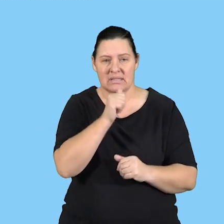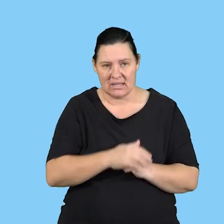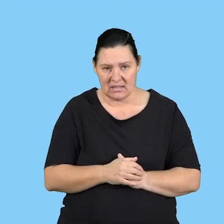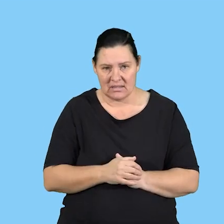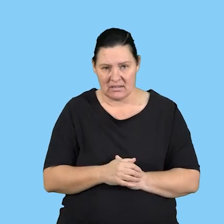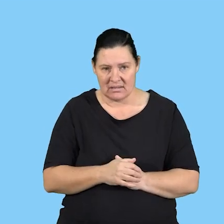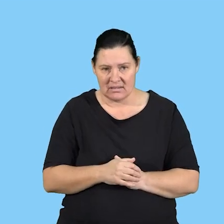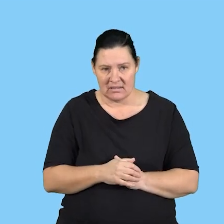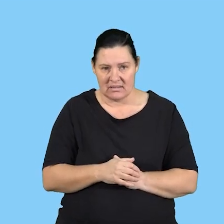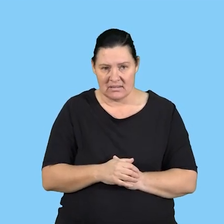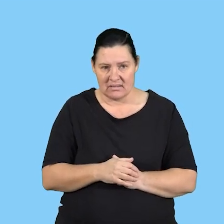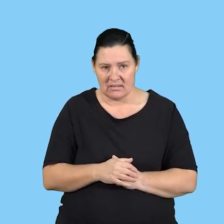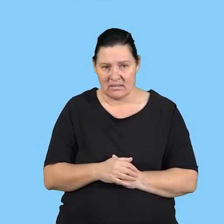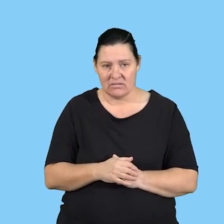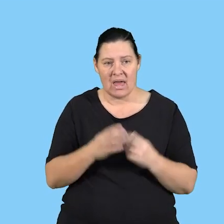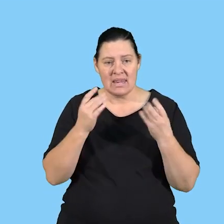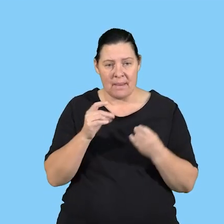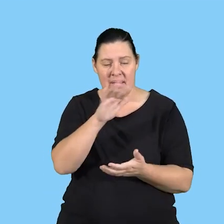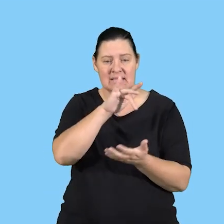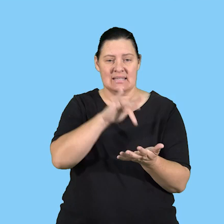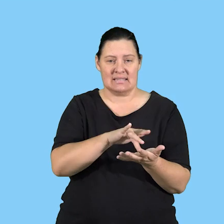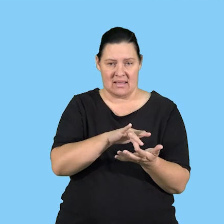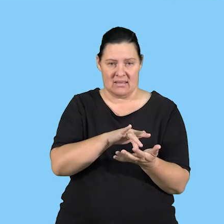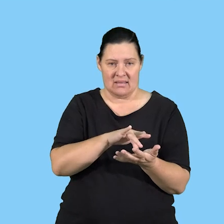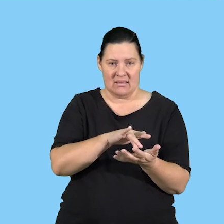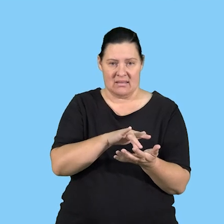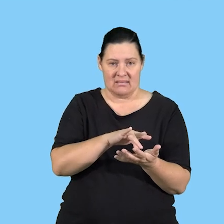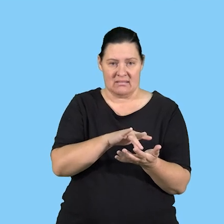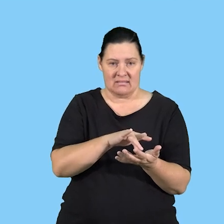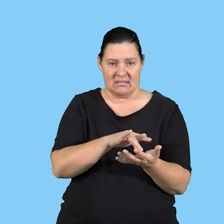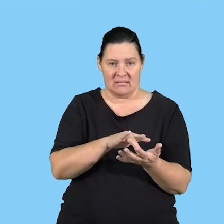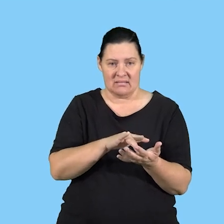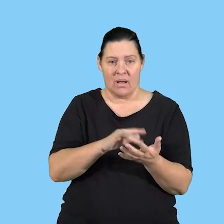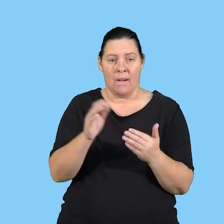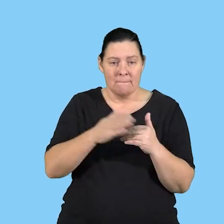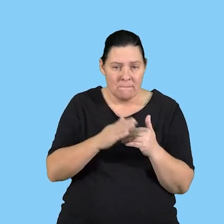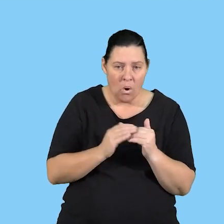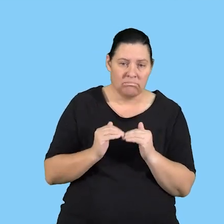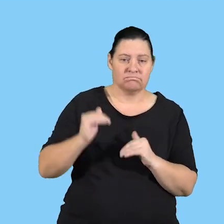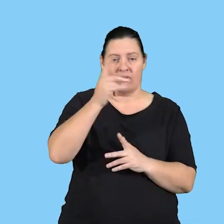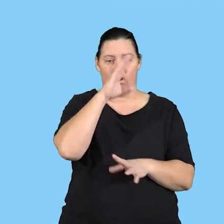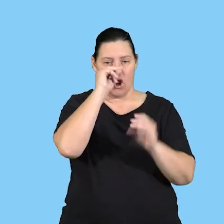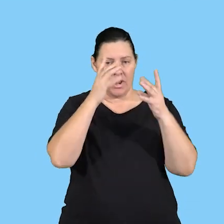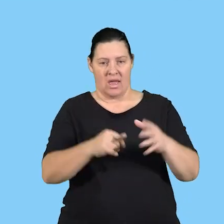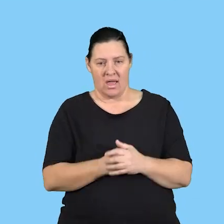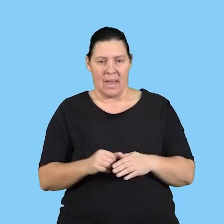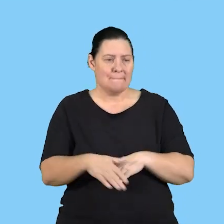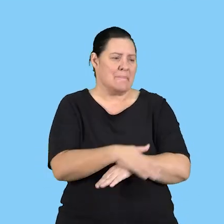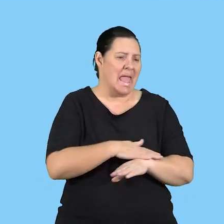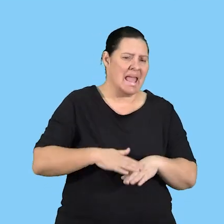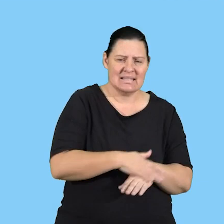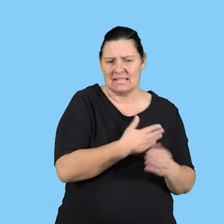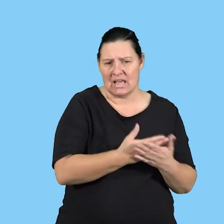you can just make that number in the center more advanced for your learners, and you can do all the